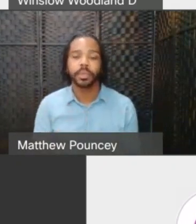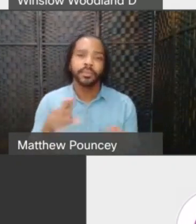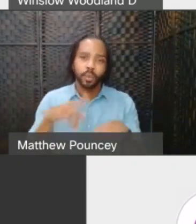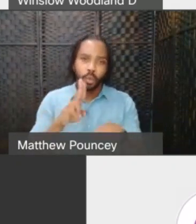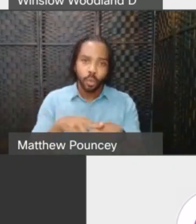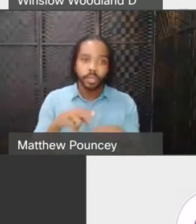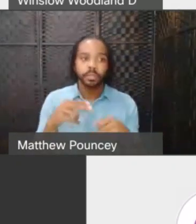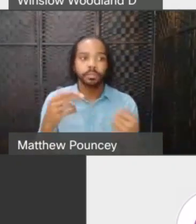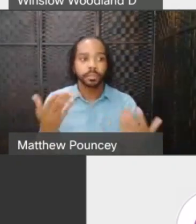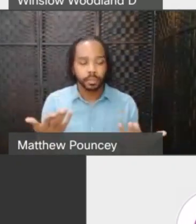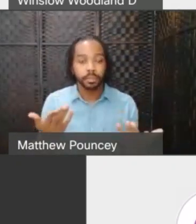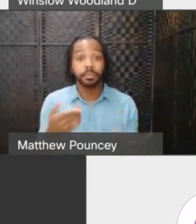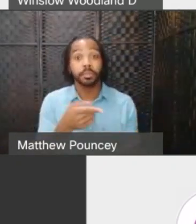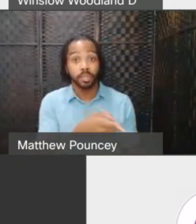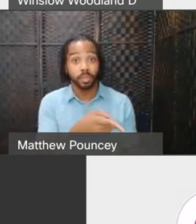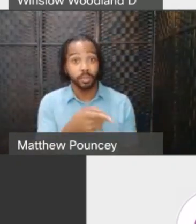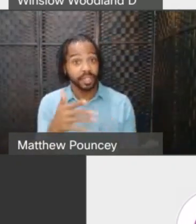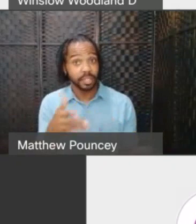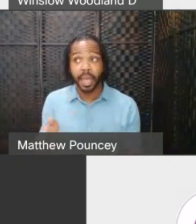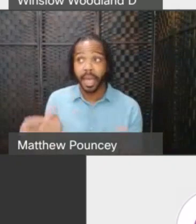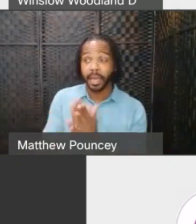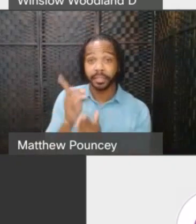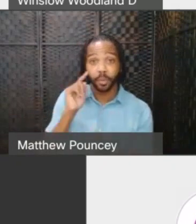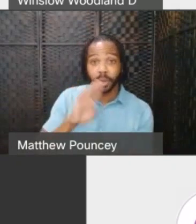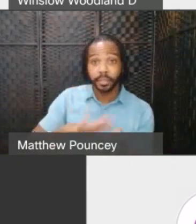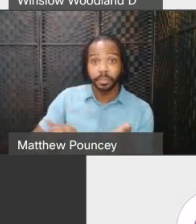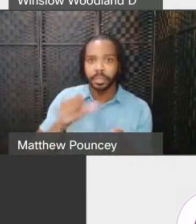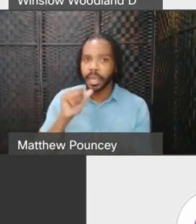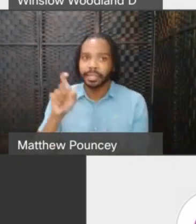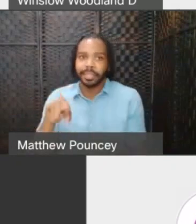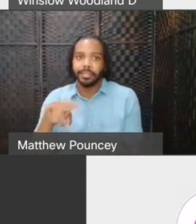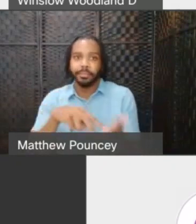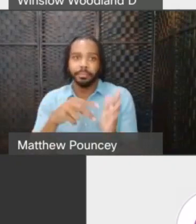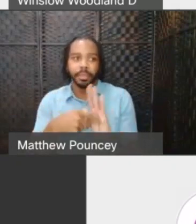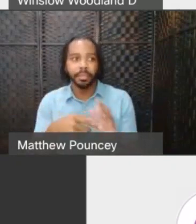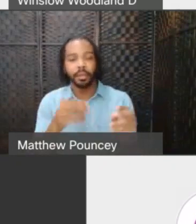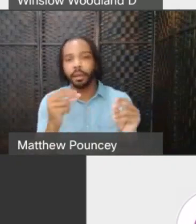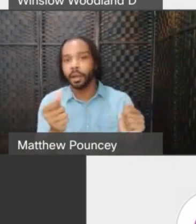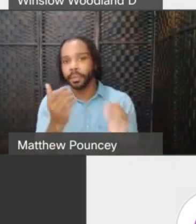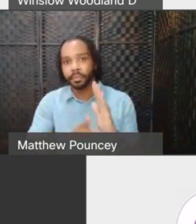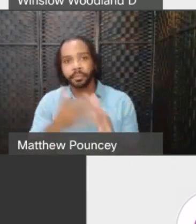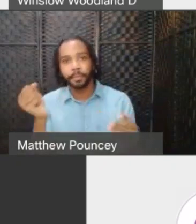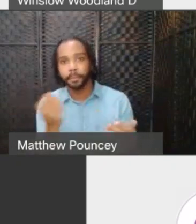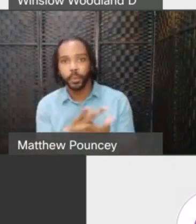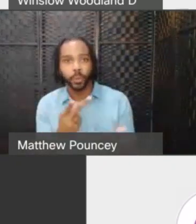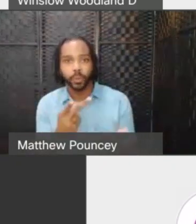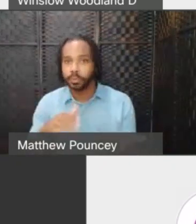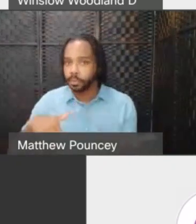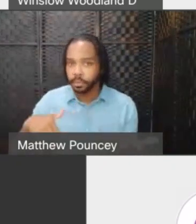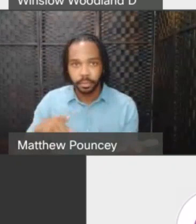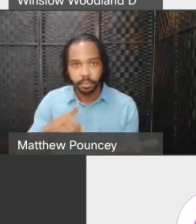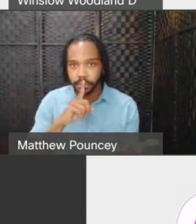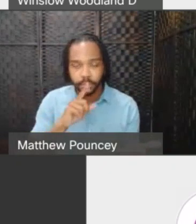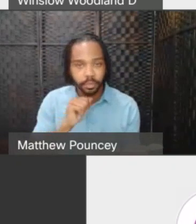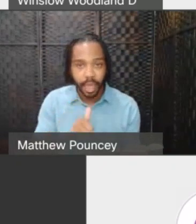the fact that one has asked for an exemption doesn't necessarily mean that it's automatically approved. It will be